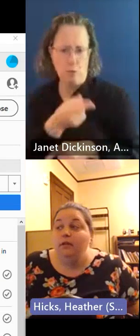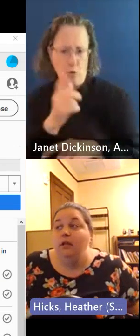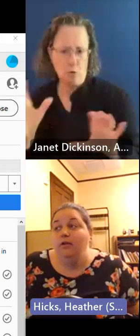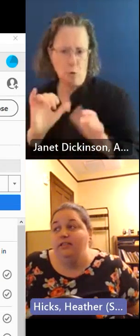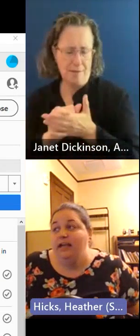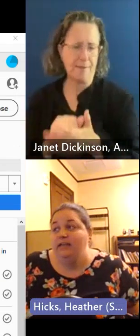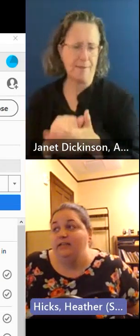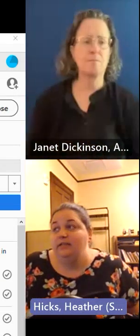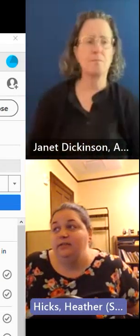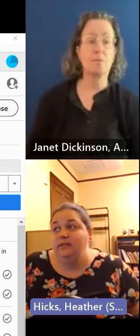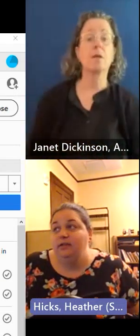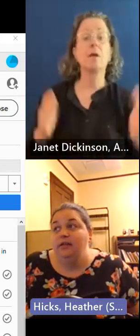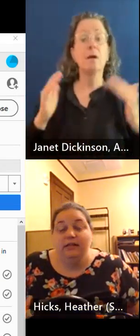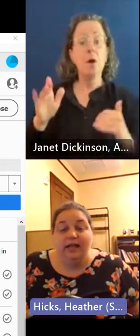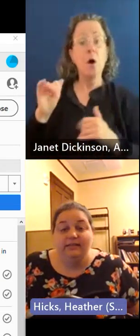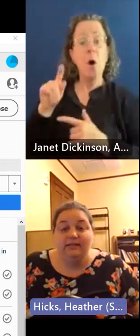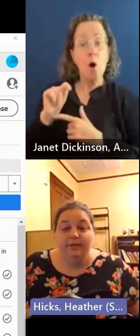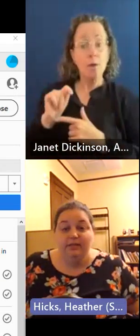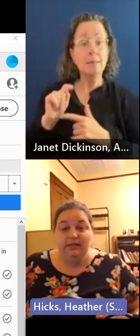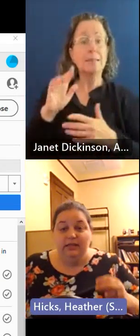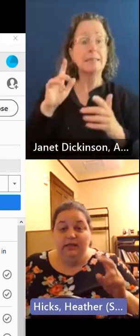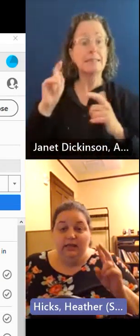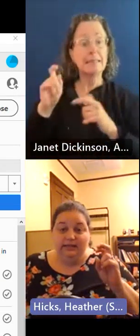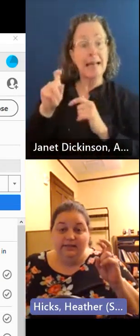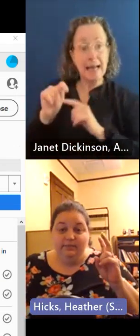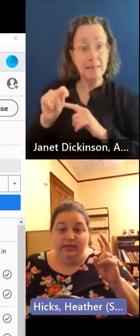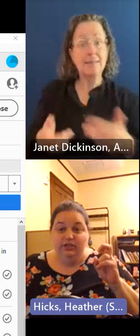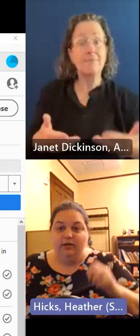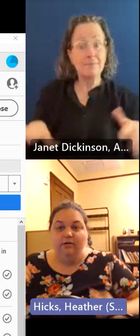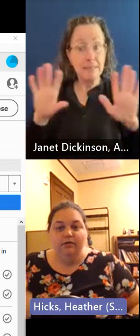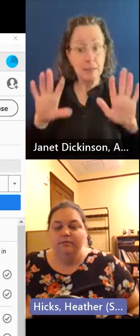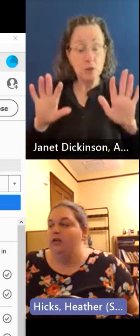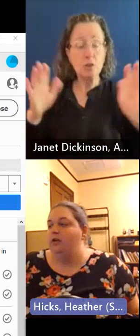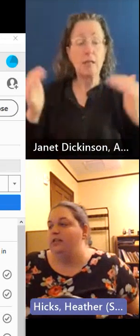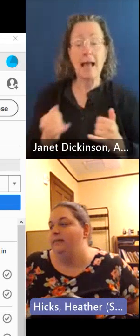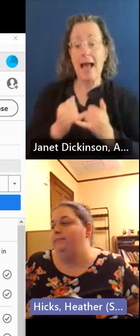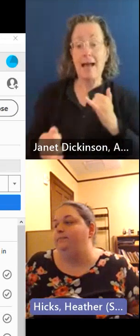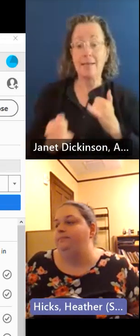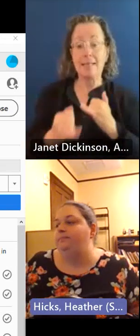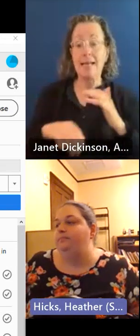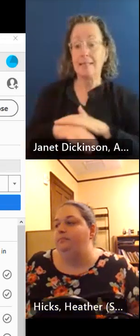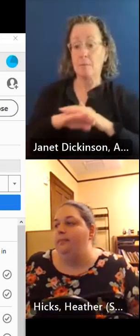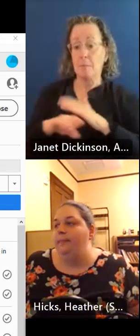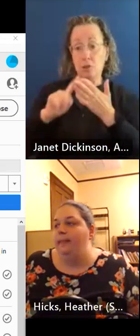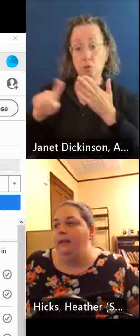After the alt text, the last step is the accessibility checker is what it calls it.